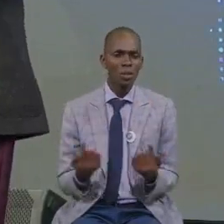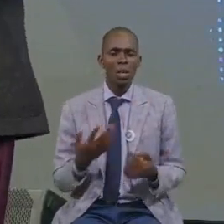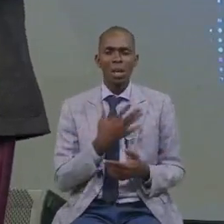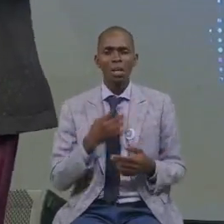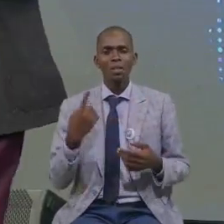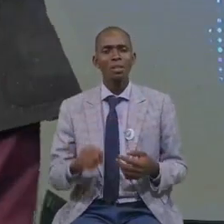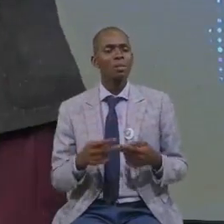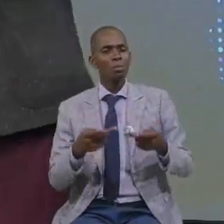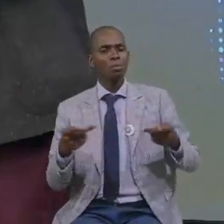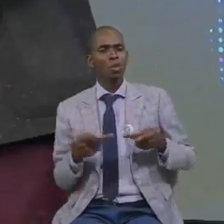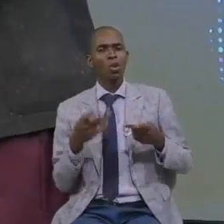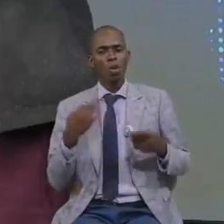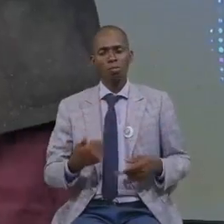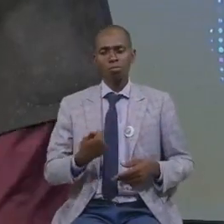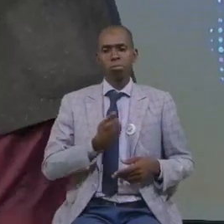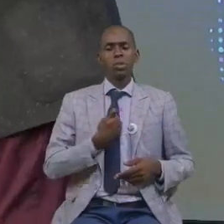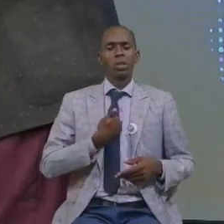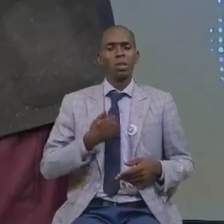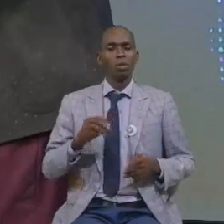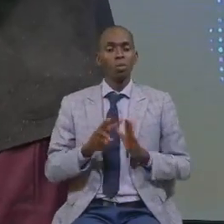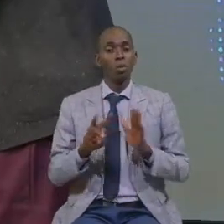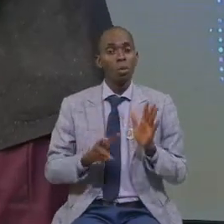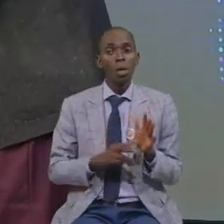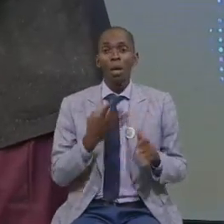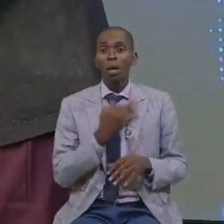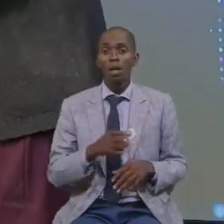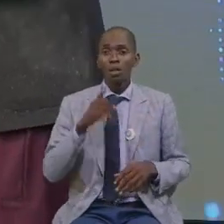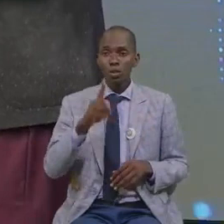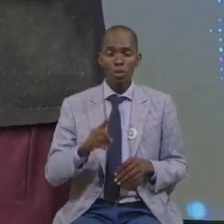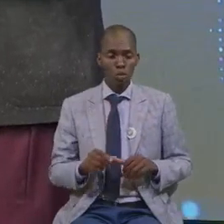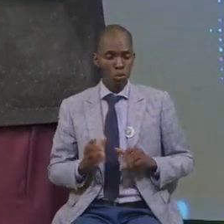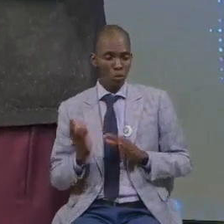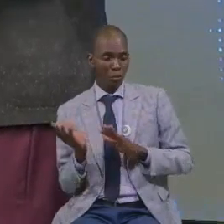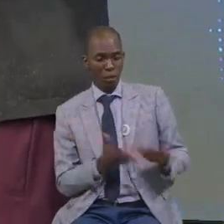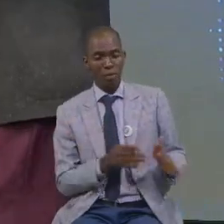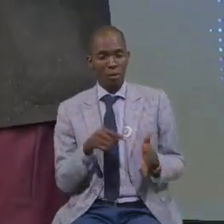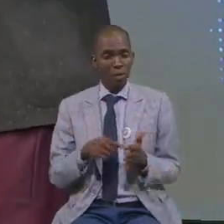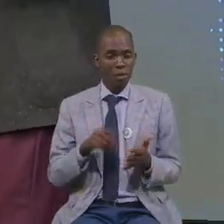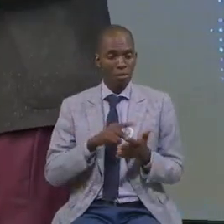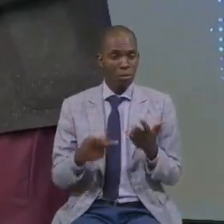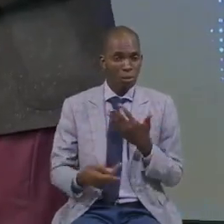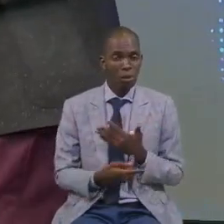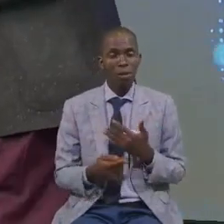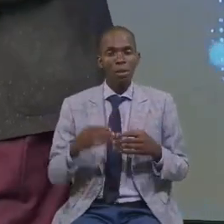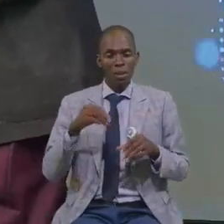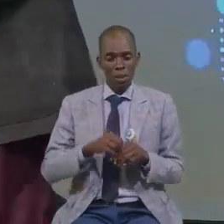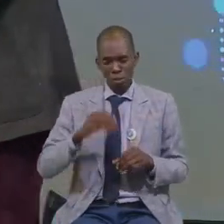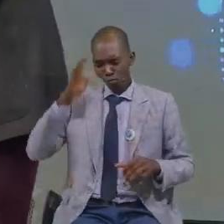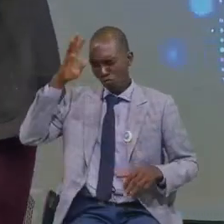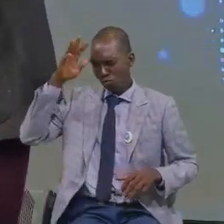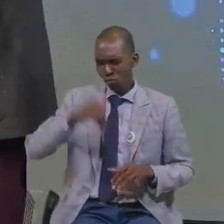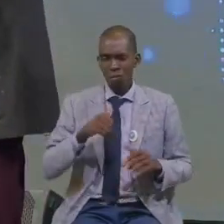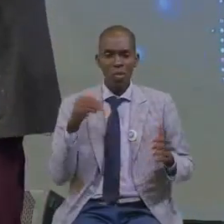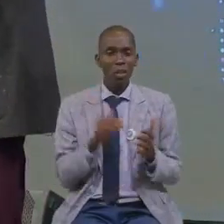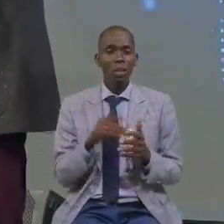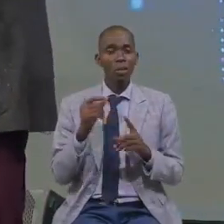of self-will. And you live after this crusade in rebellion against the Lord. When